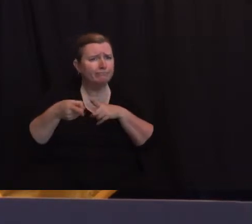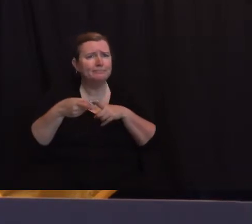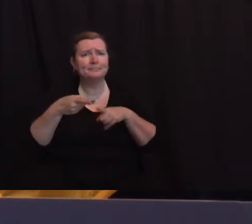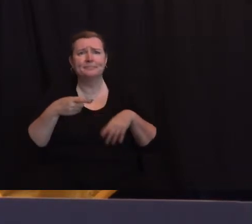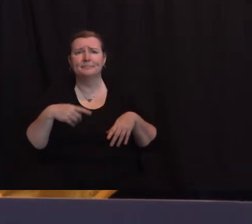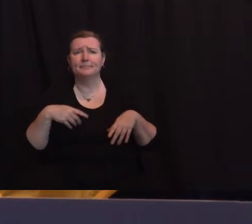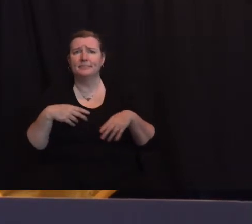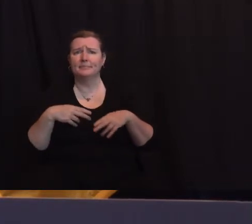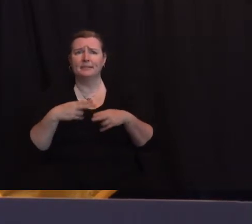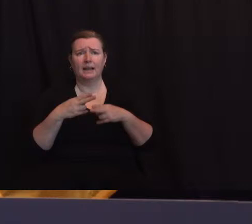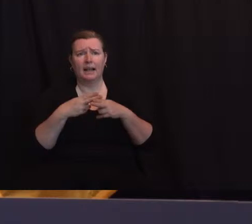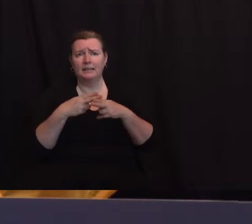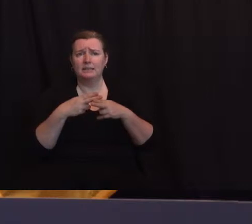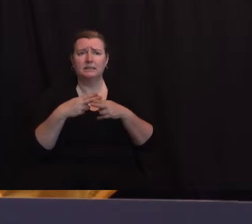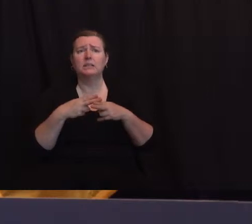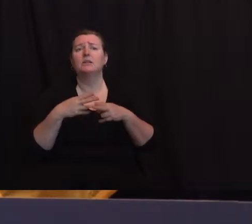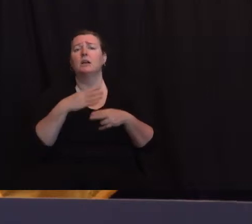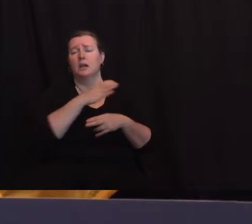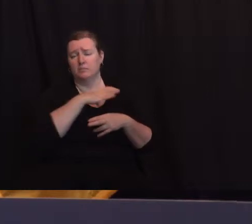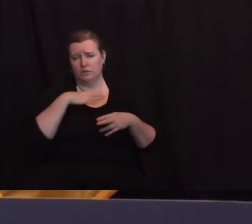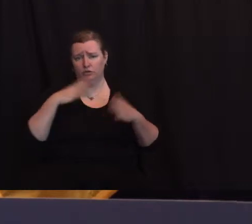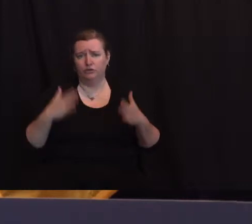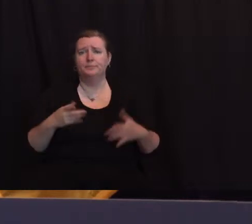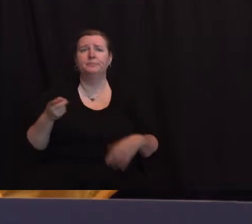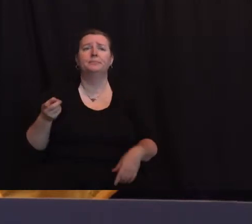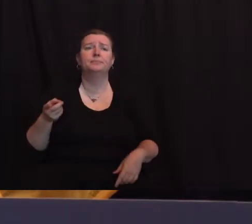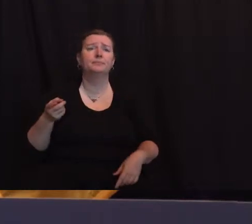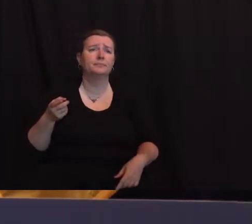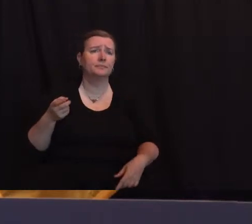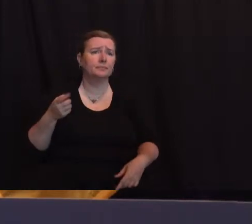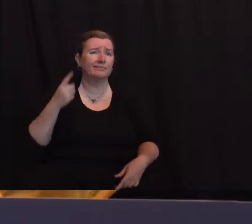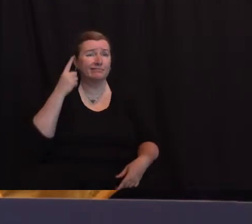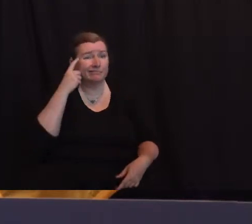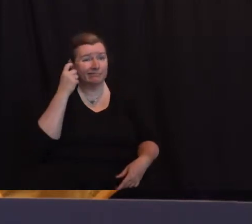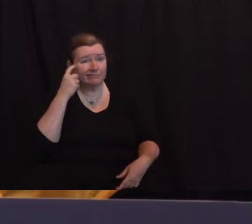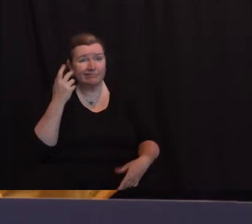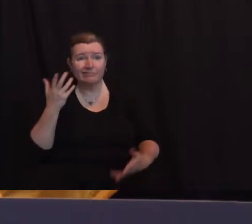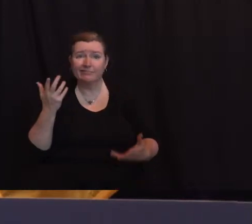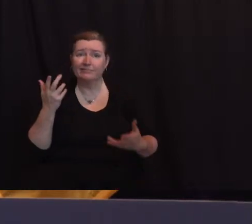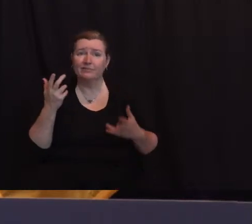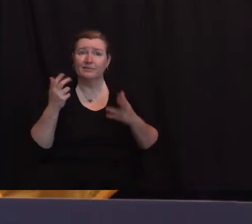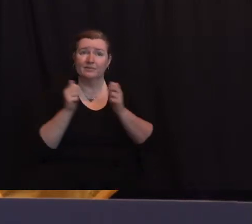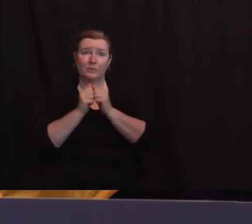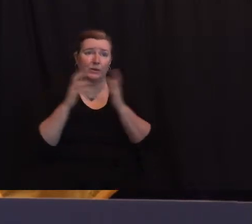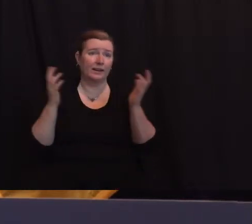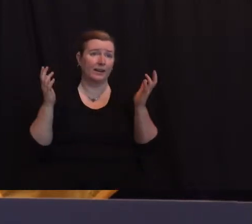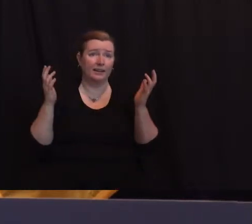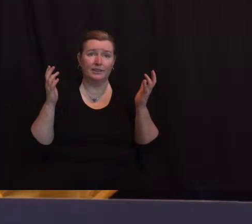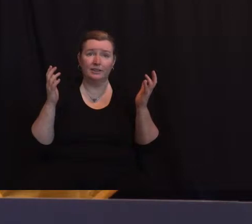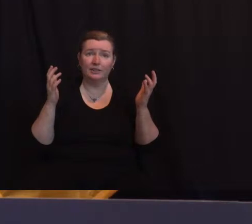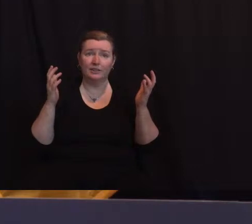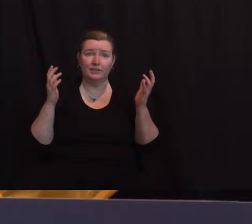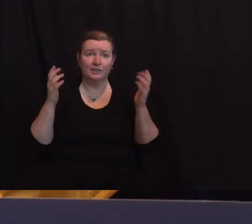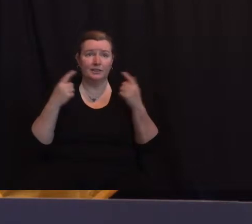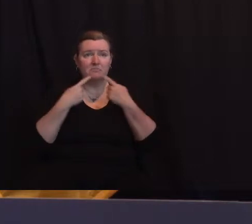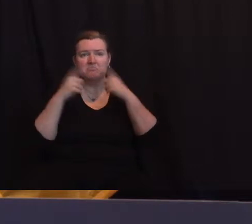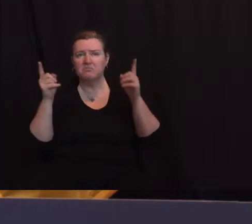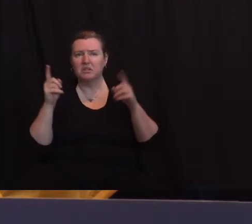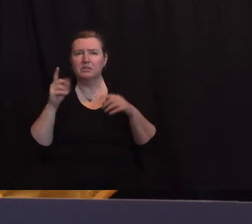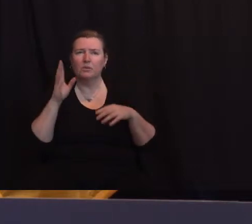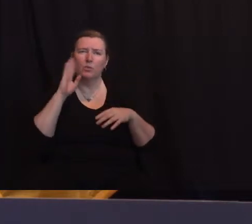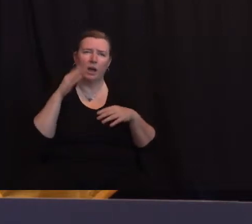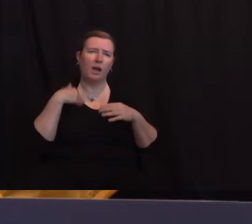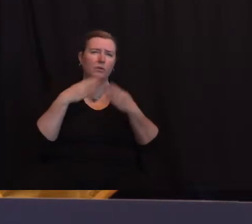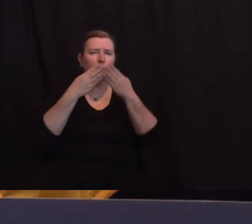commissioner. And as I said, I suspect, without making any news, we'll have a very broad search for the